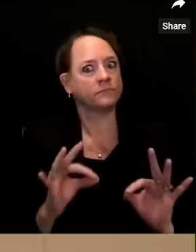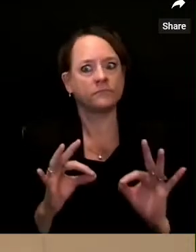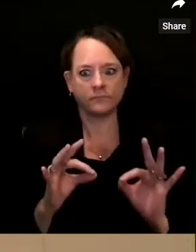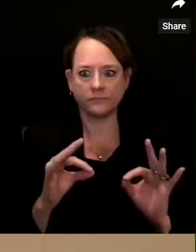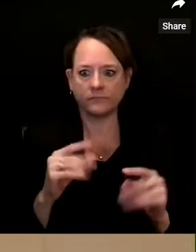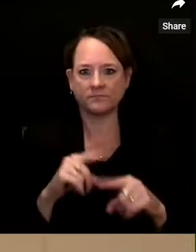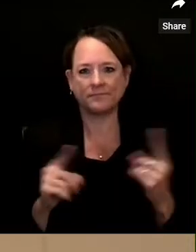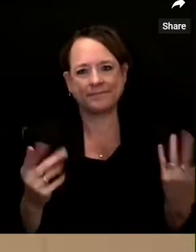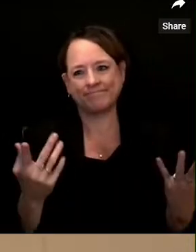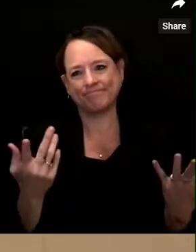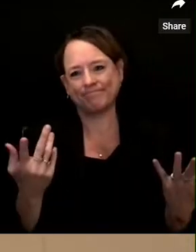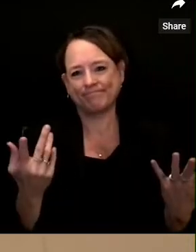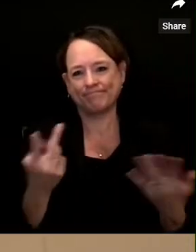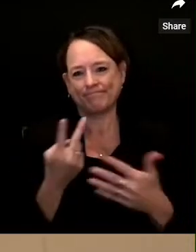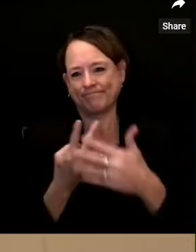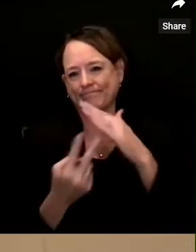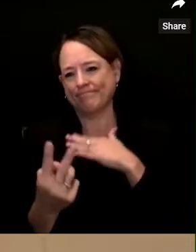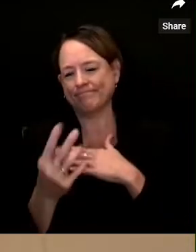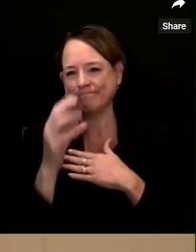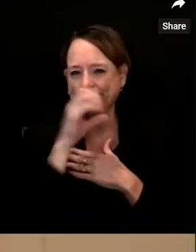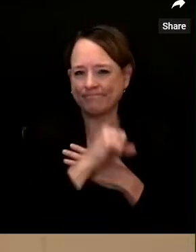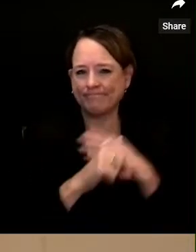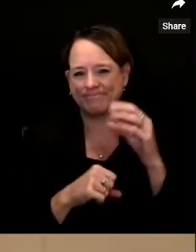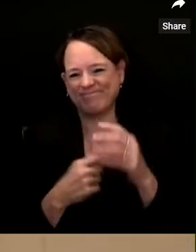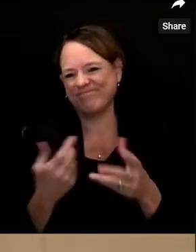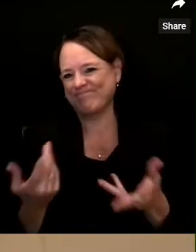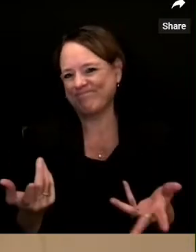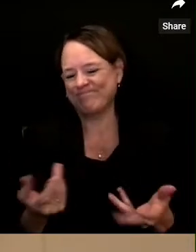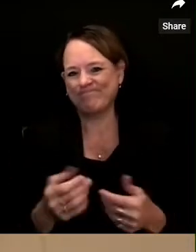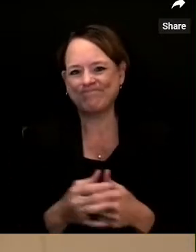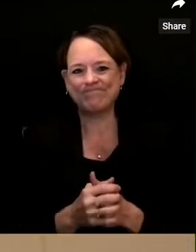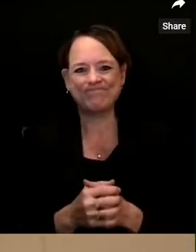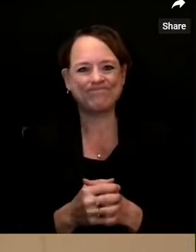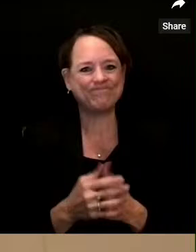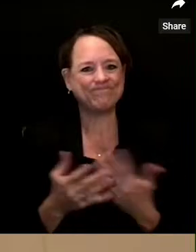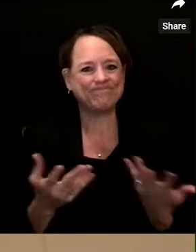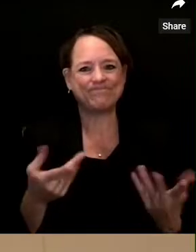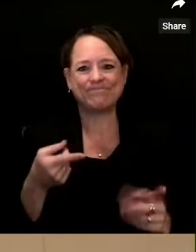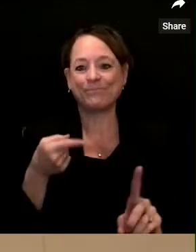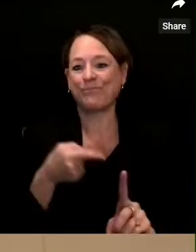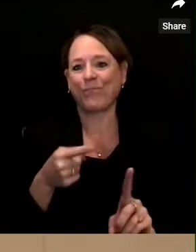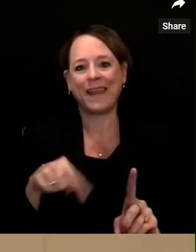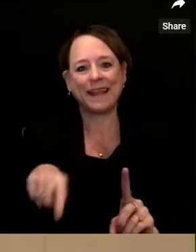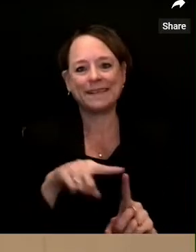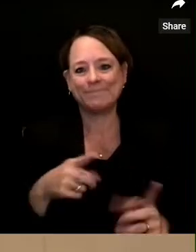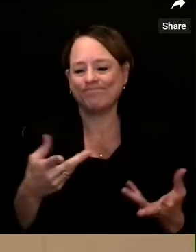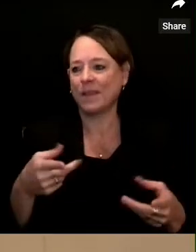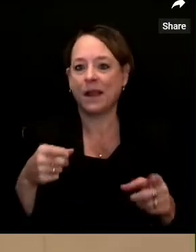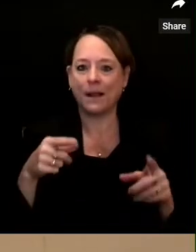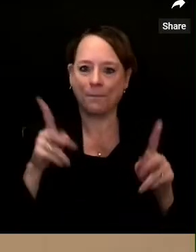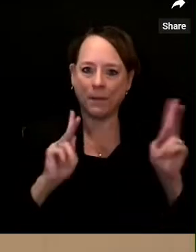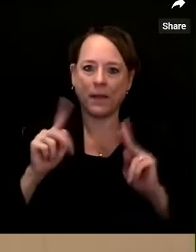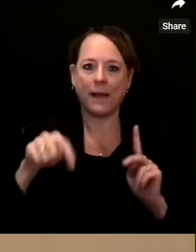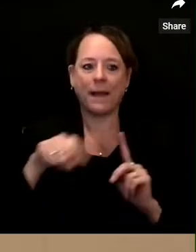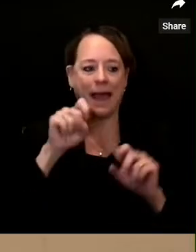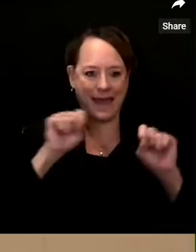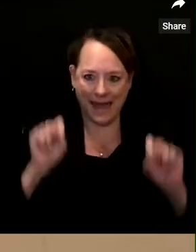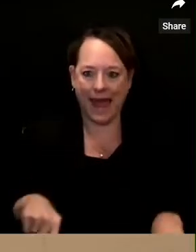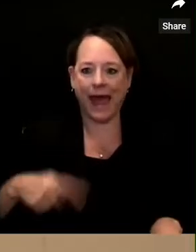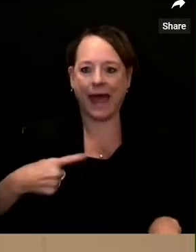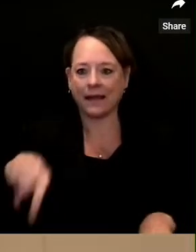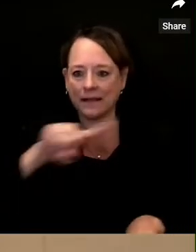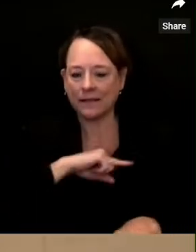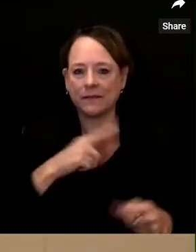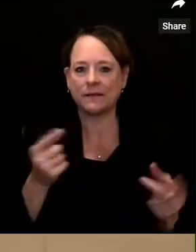healthcare, public health, and general population is that we have control over what the curve looks like. And if we work hard and make smart choices about